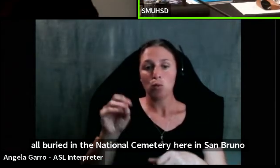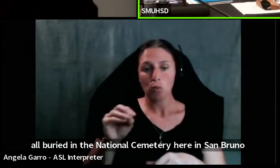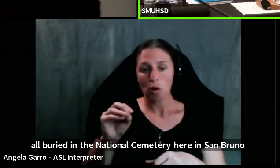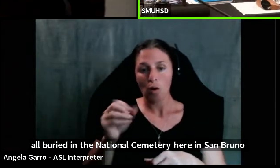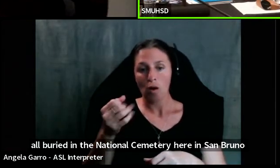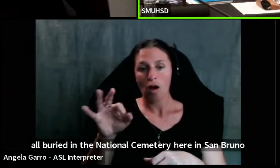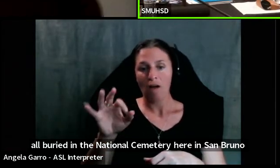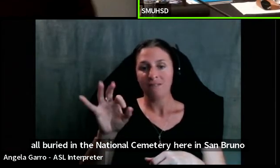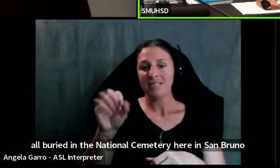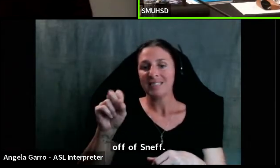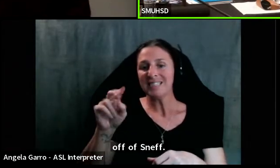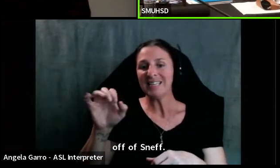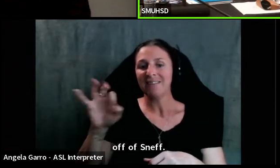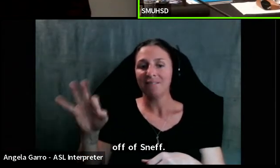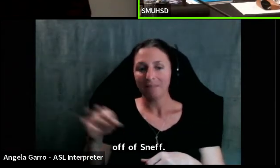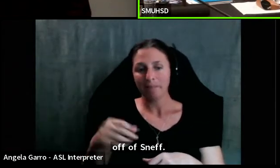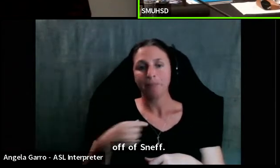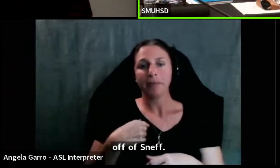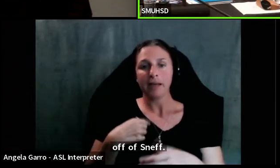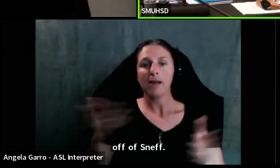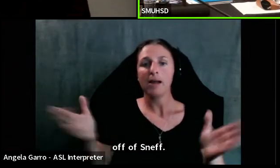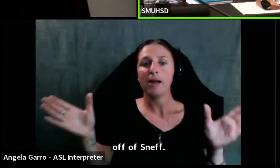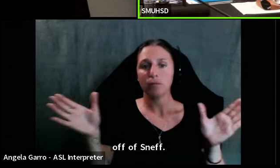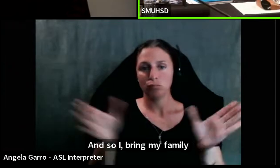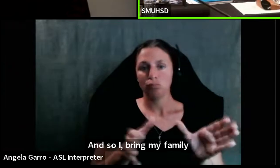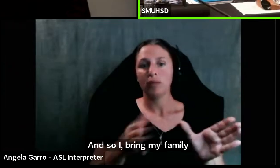And so I bring my family